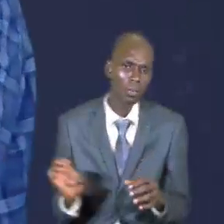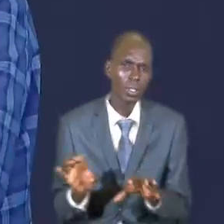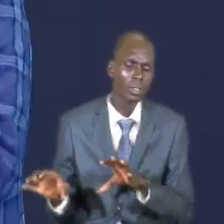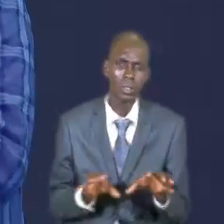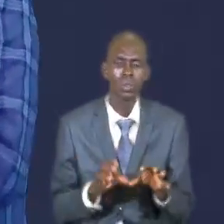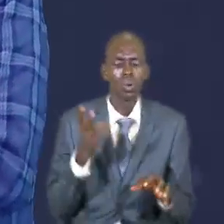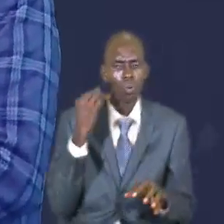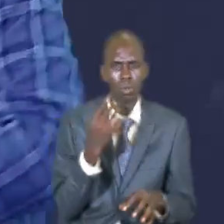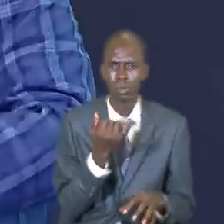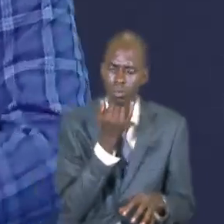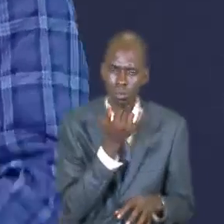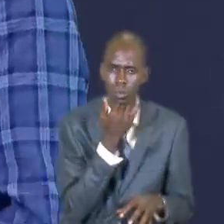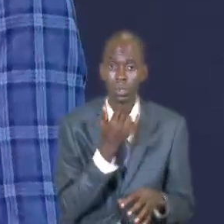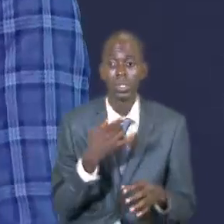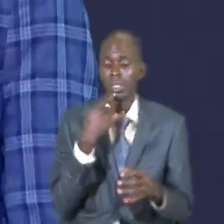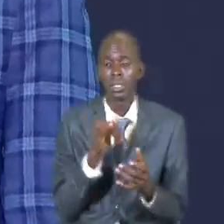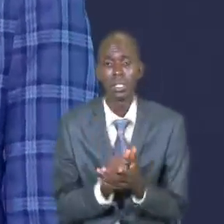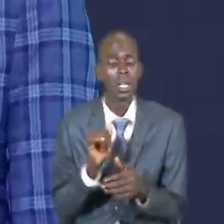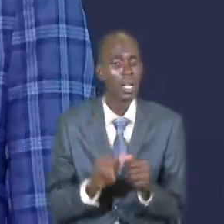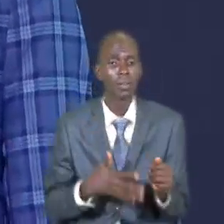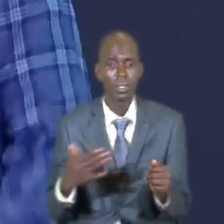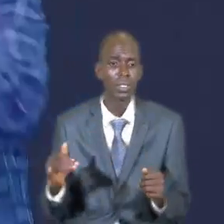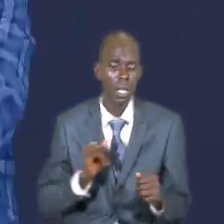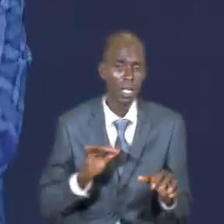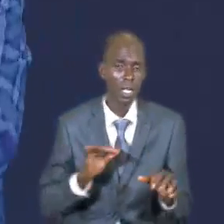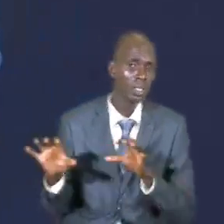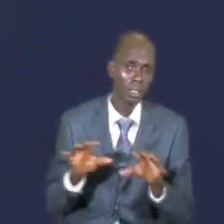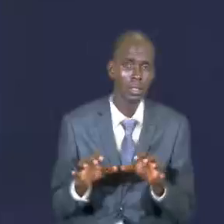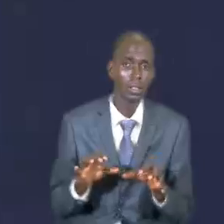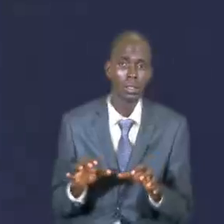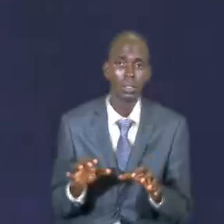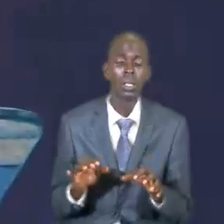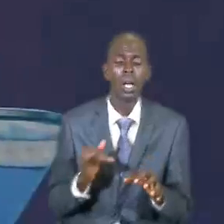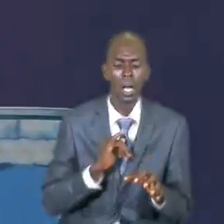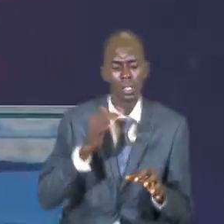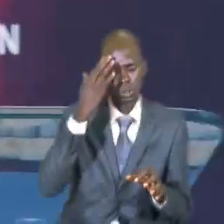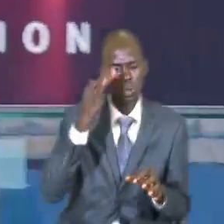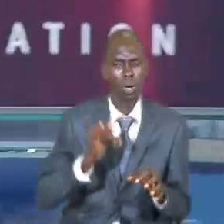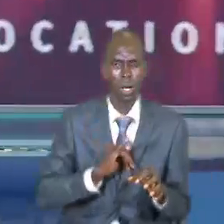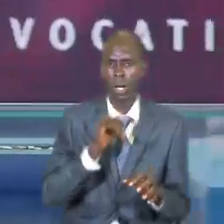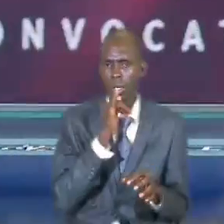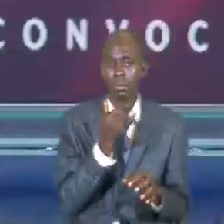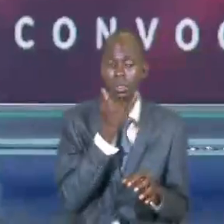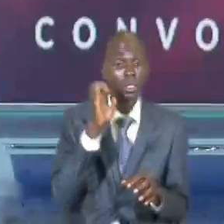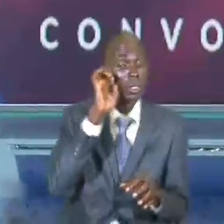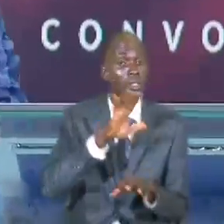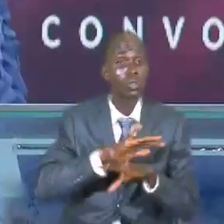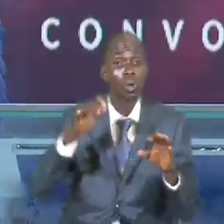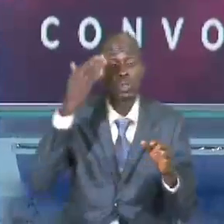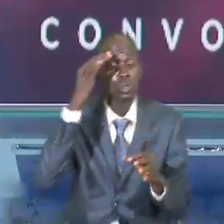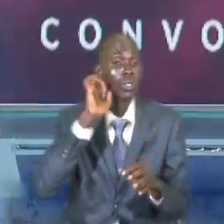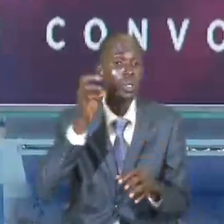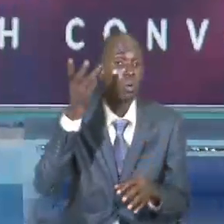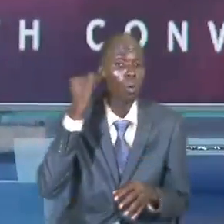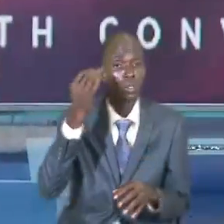everything I called knowledge, he said, I know they are wrong. He didn't know he was wrong. He thought other people were wrong.